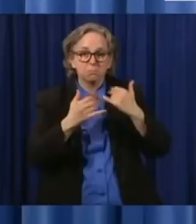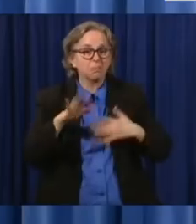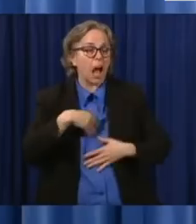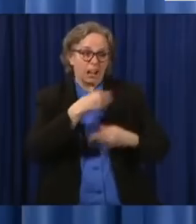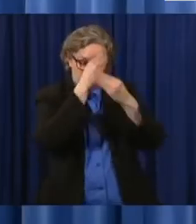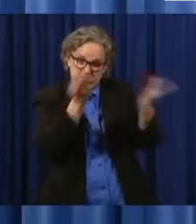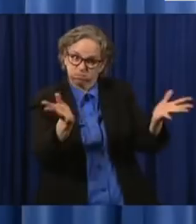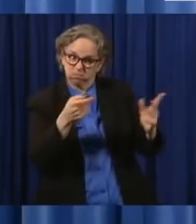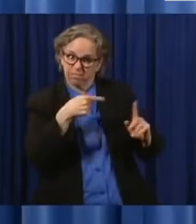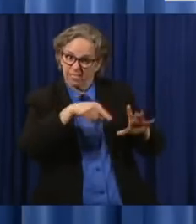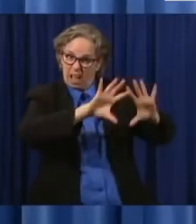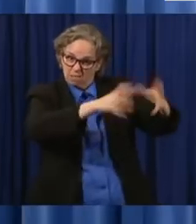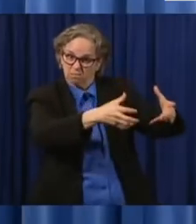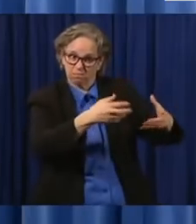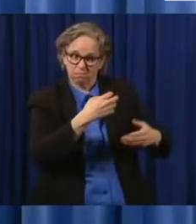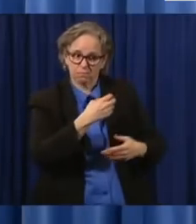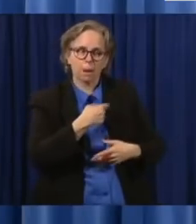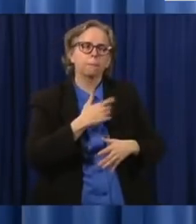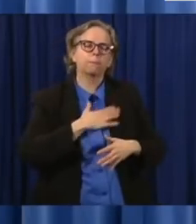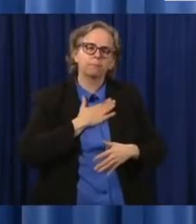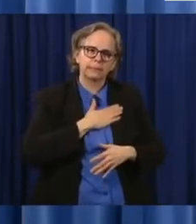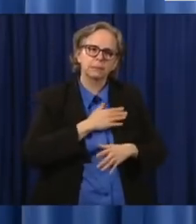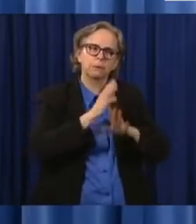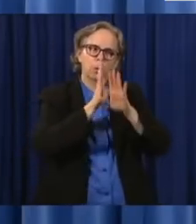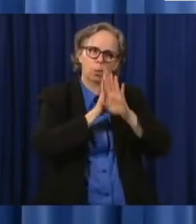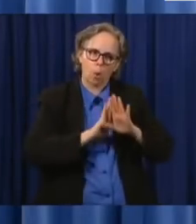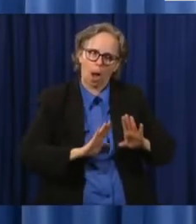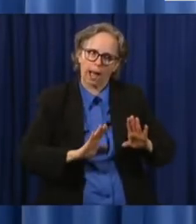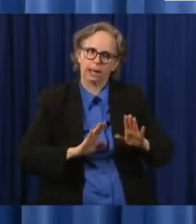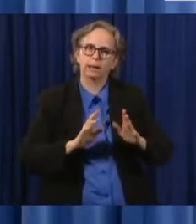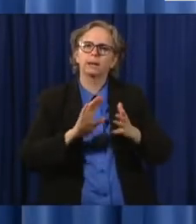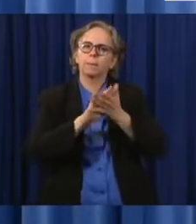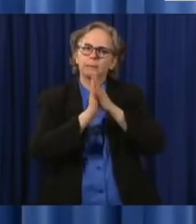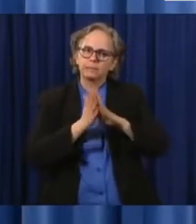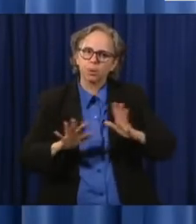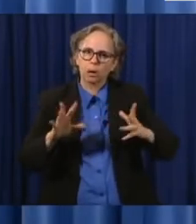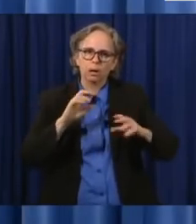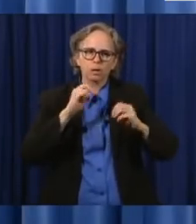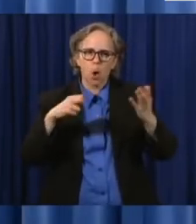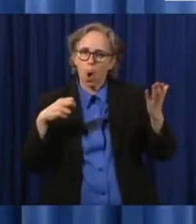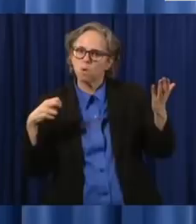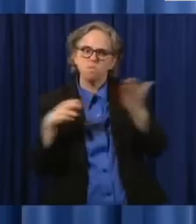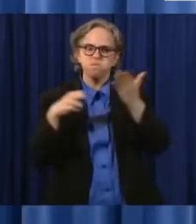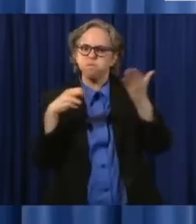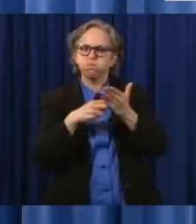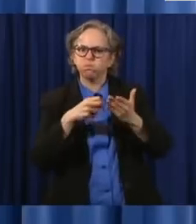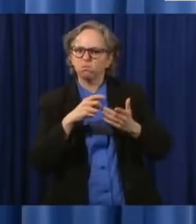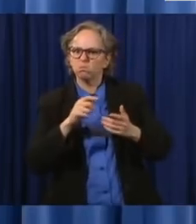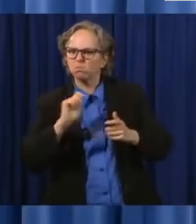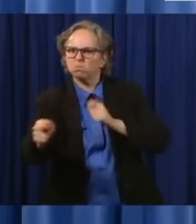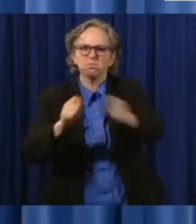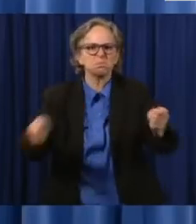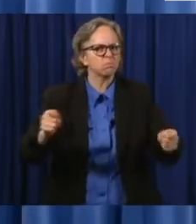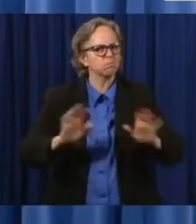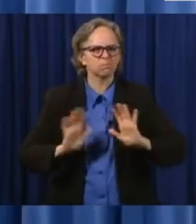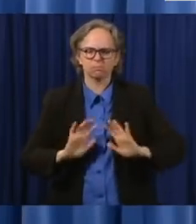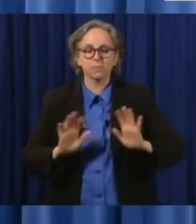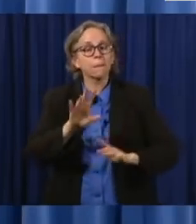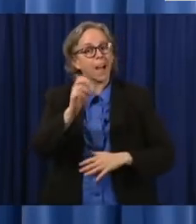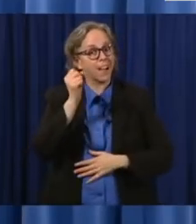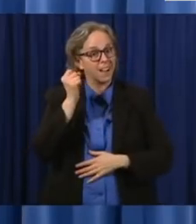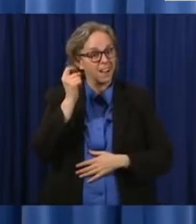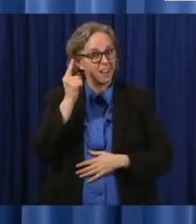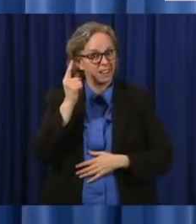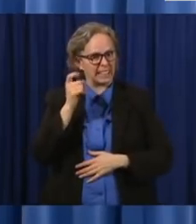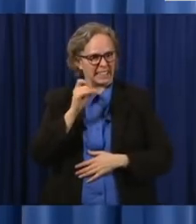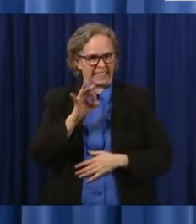quiet weekend. We hope you don't have to issue any citations at all. But if somebody is not controlling the